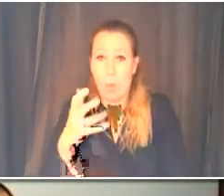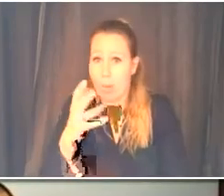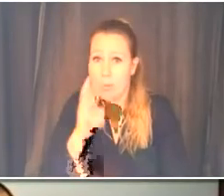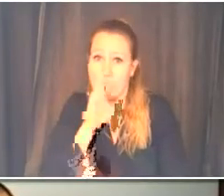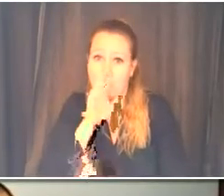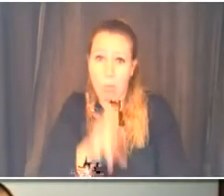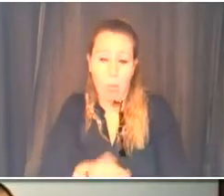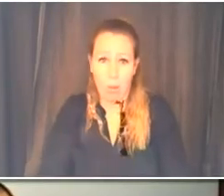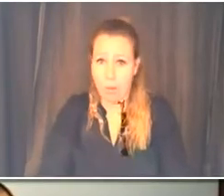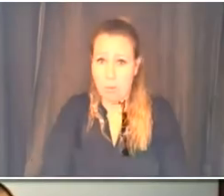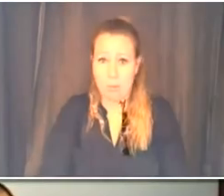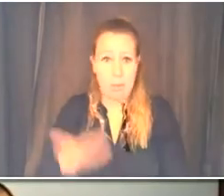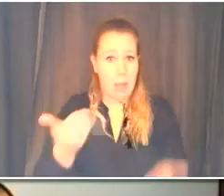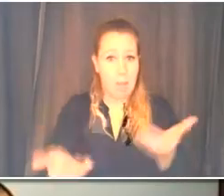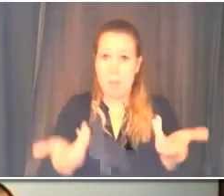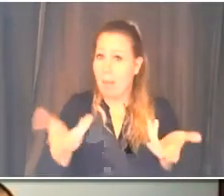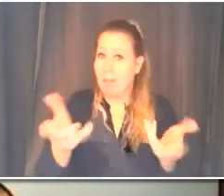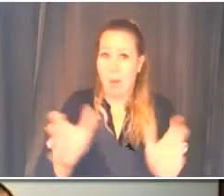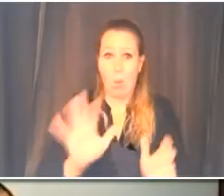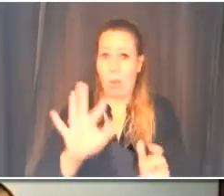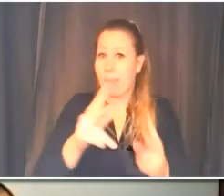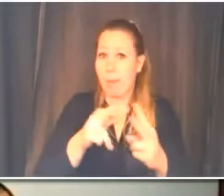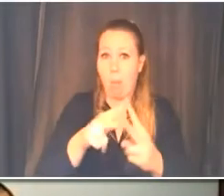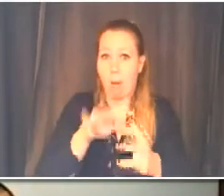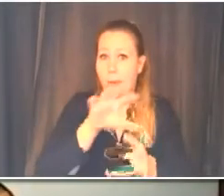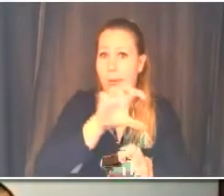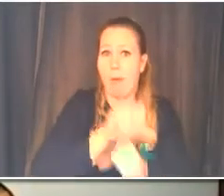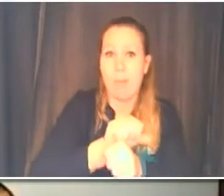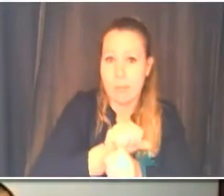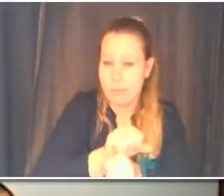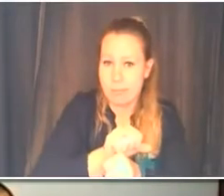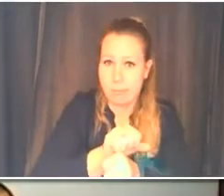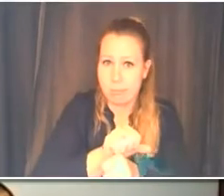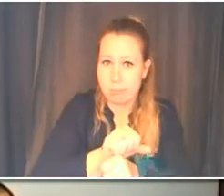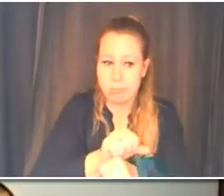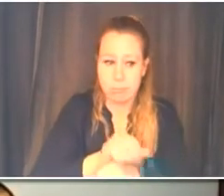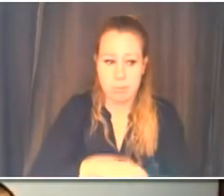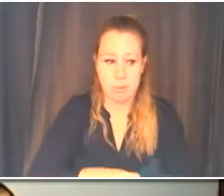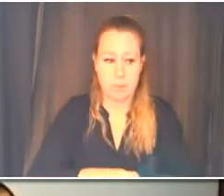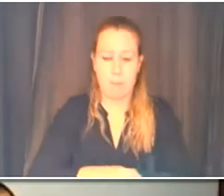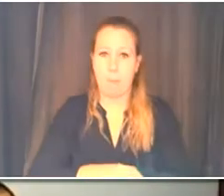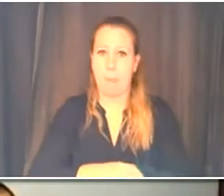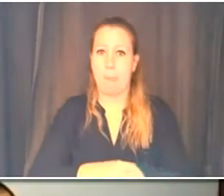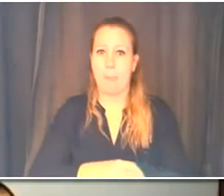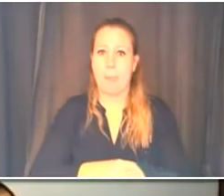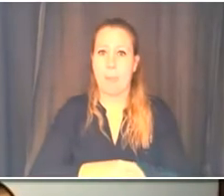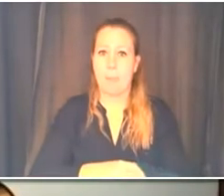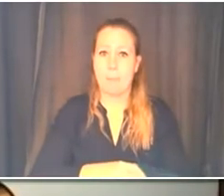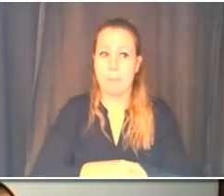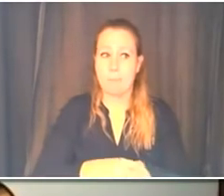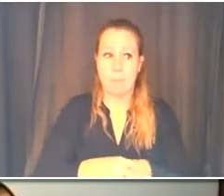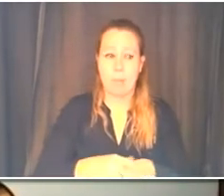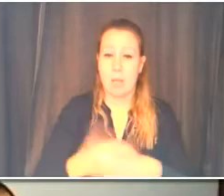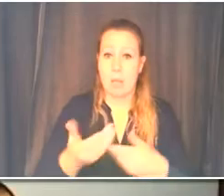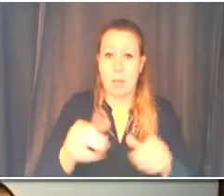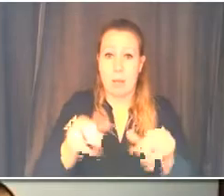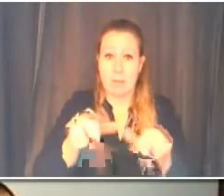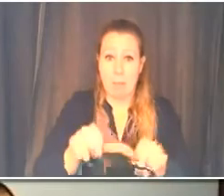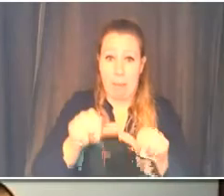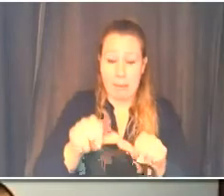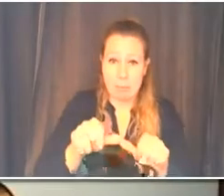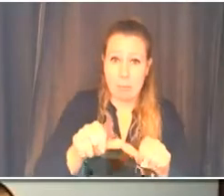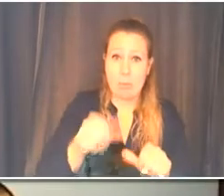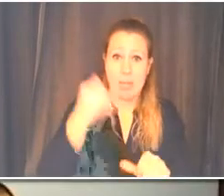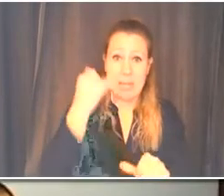of factors that are coming into play um we can we can stress that um uh you know they